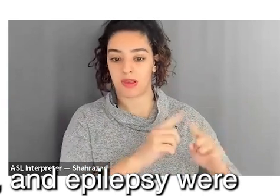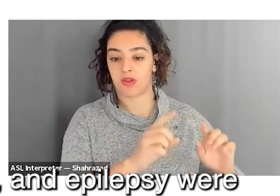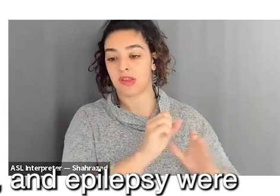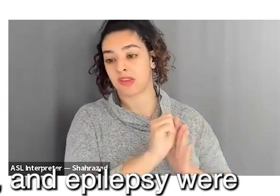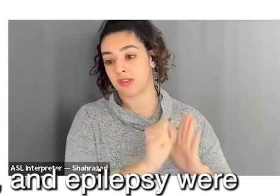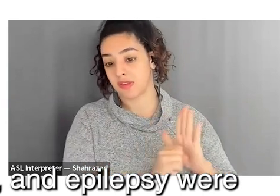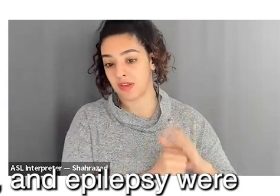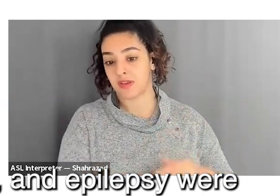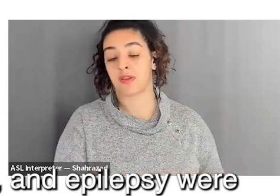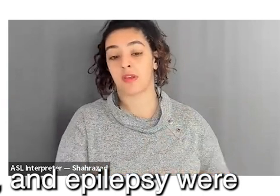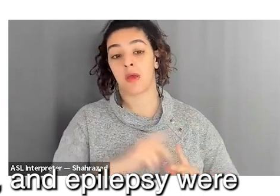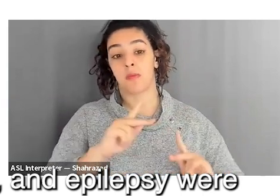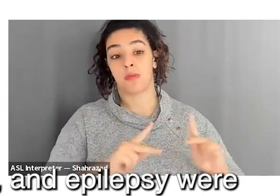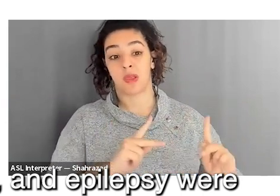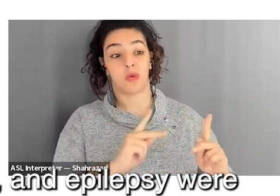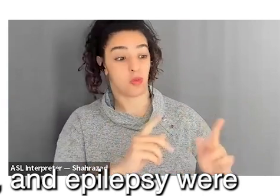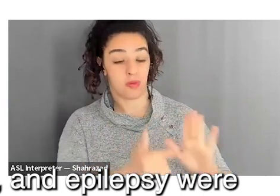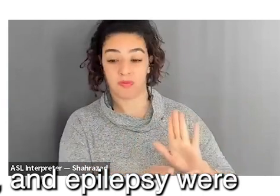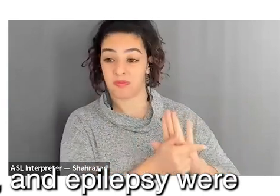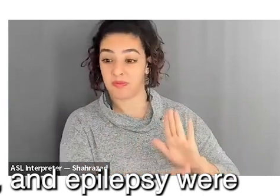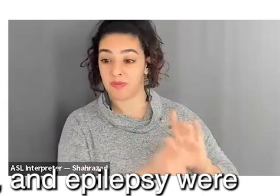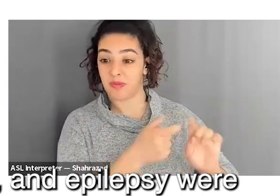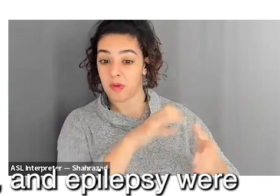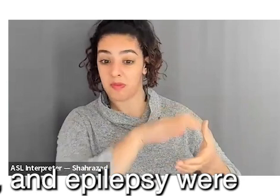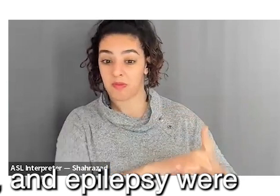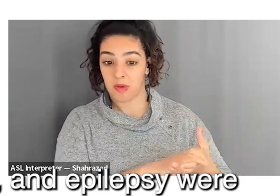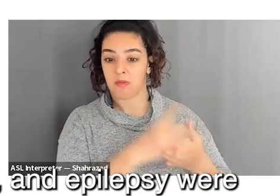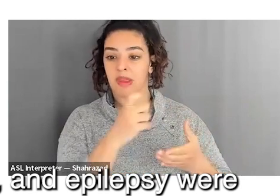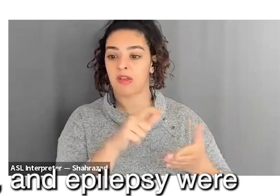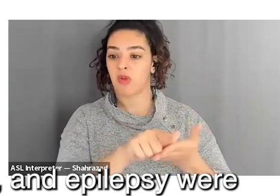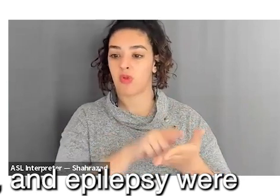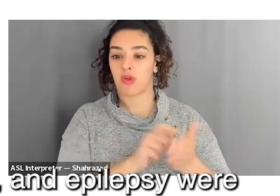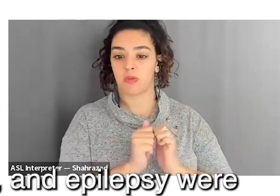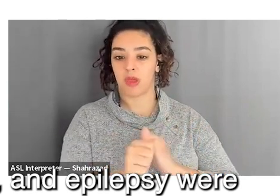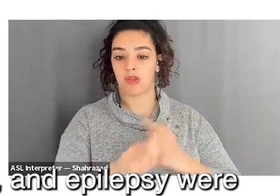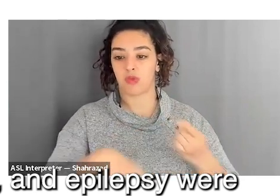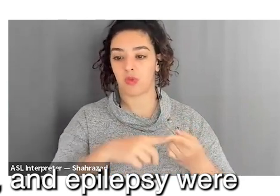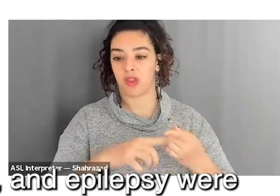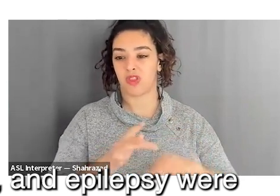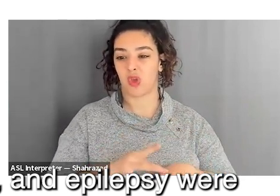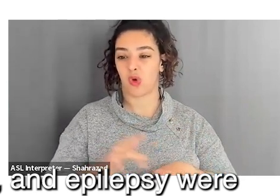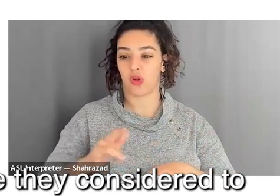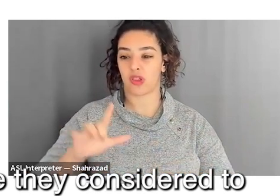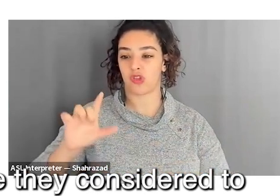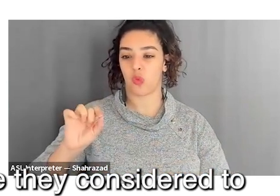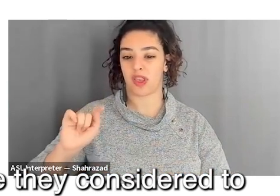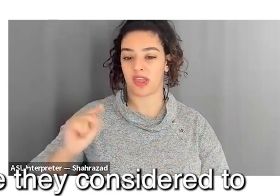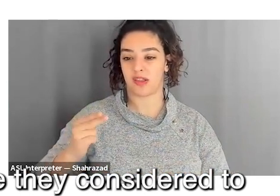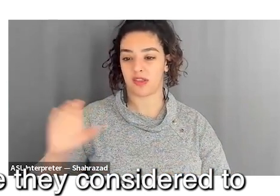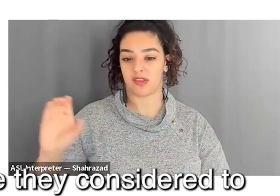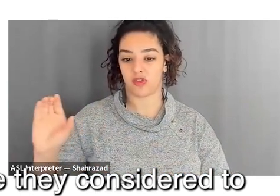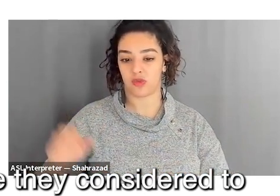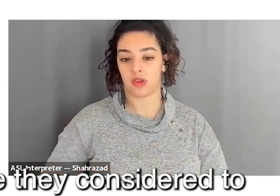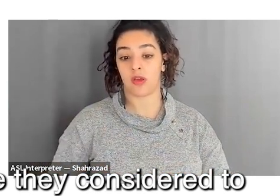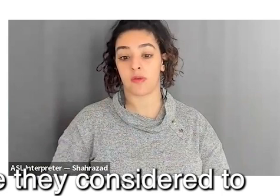were prevented from marrying due to a series of laws that were passed in the early 20th century. Other states used legislation